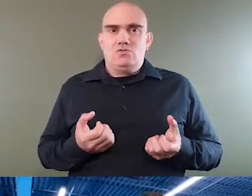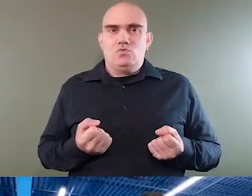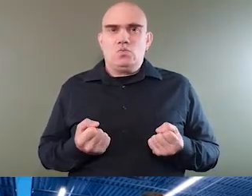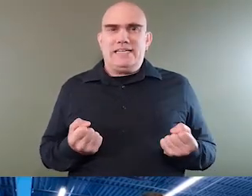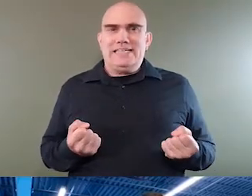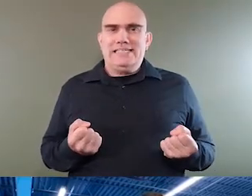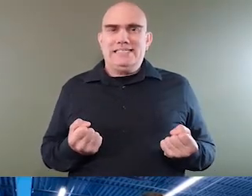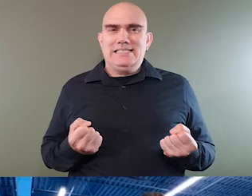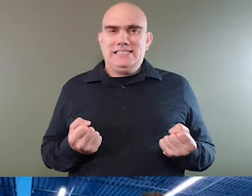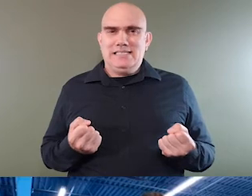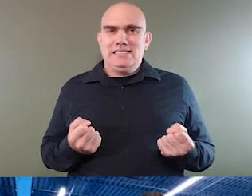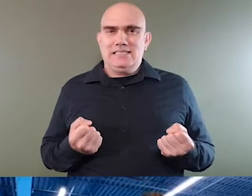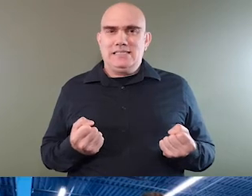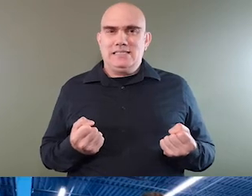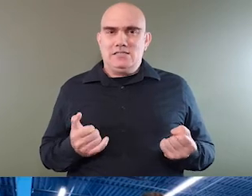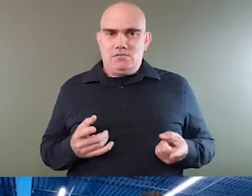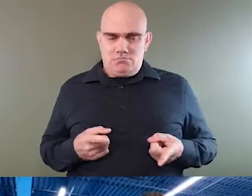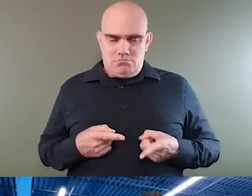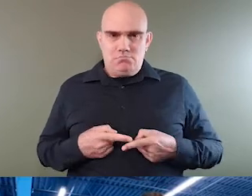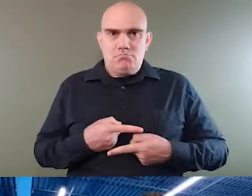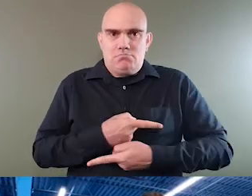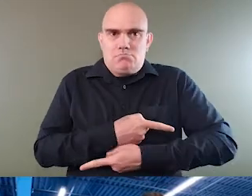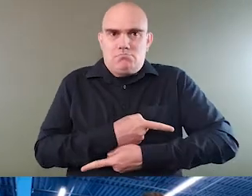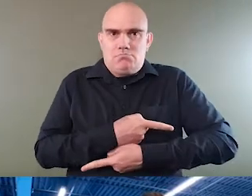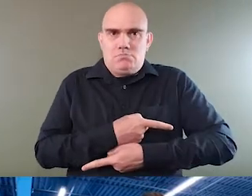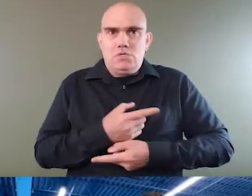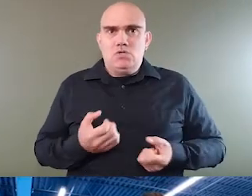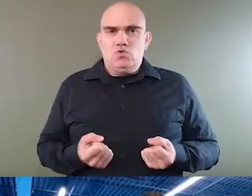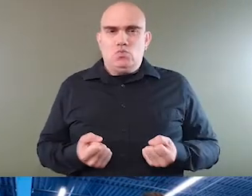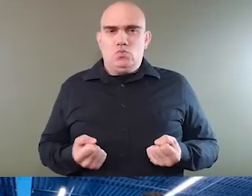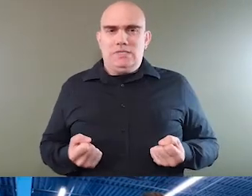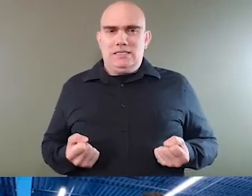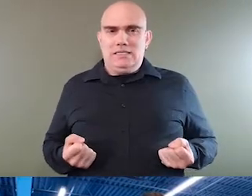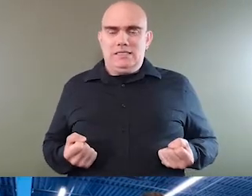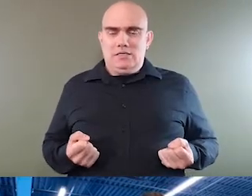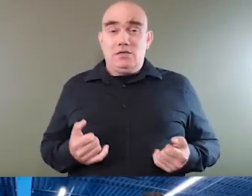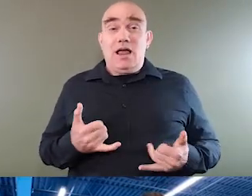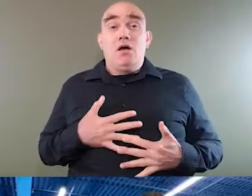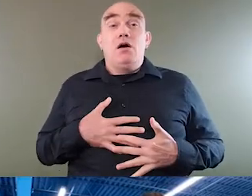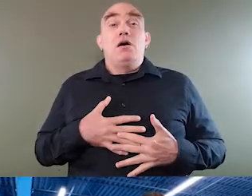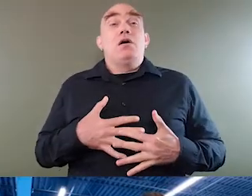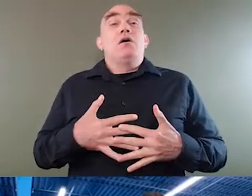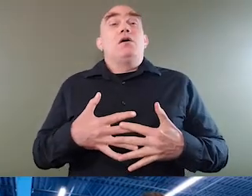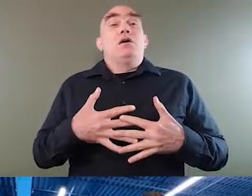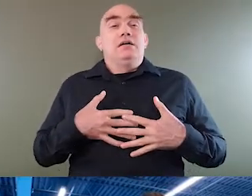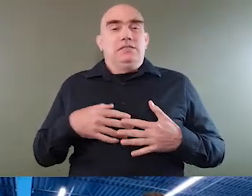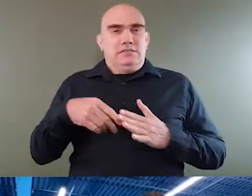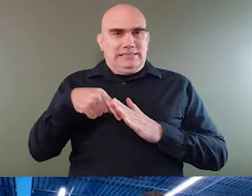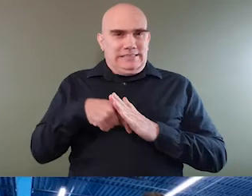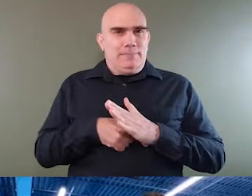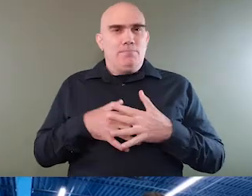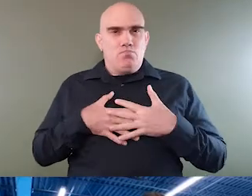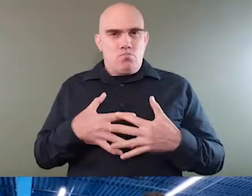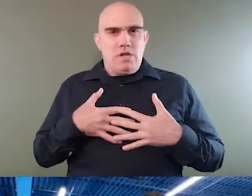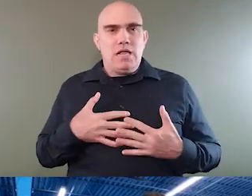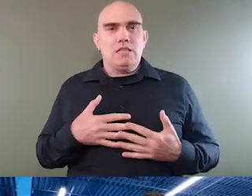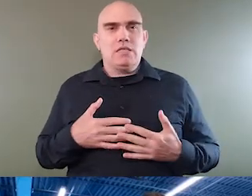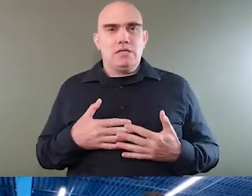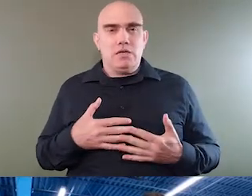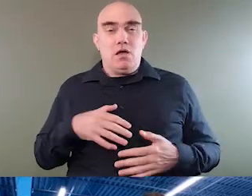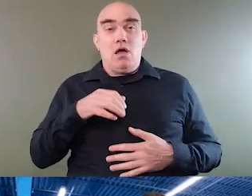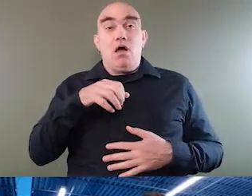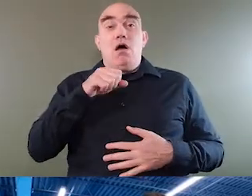that strap or sleeves against you and take a couple of deep breaths now.